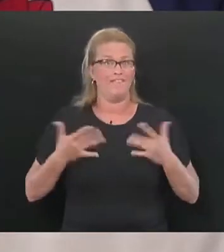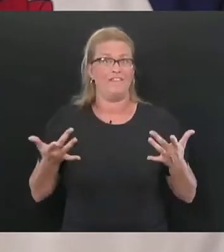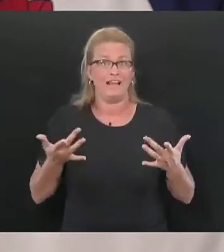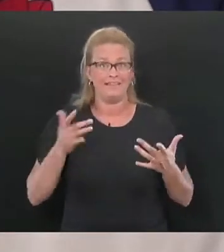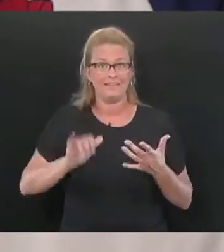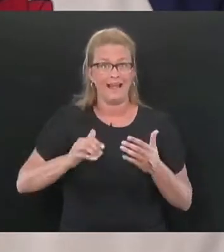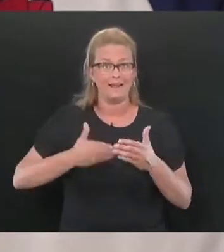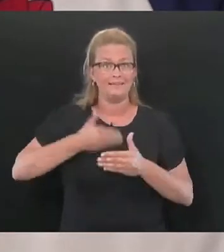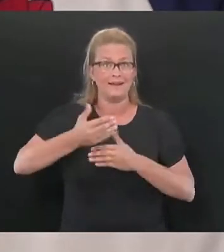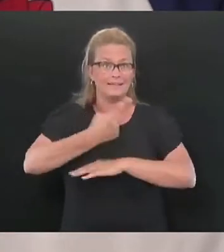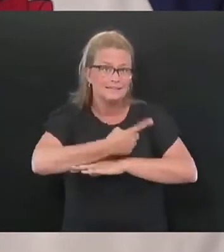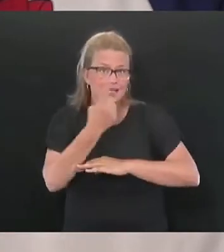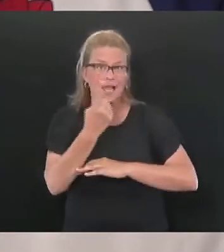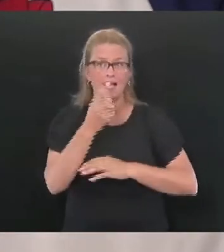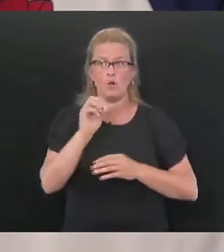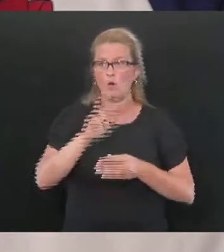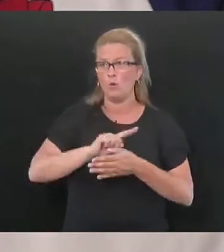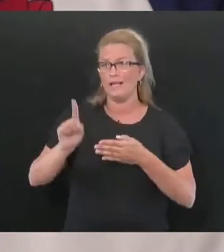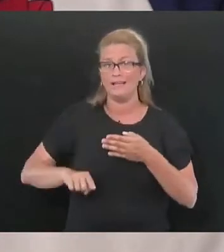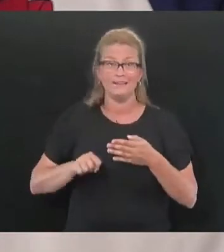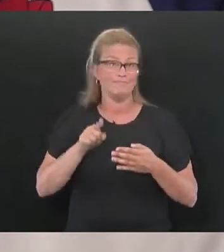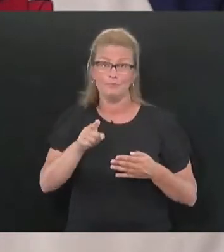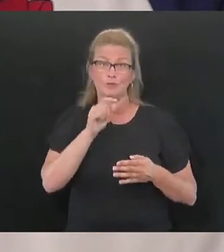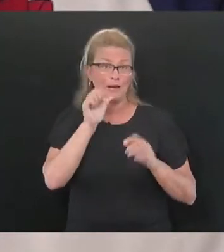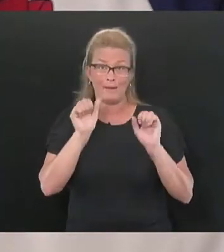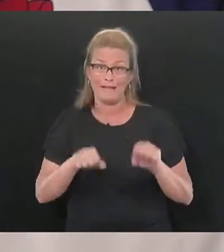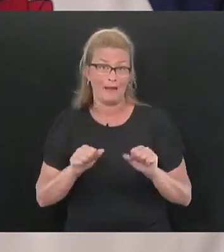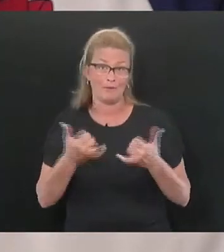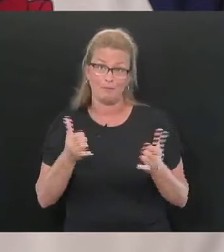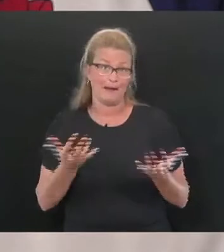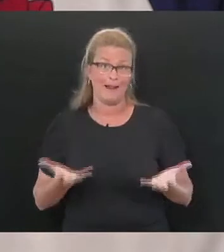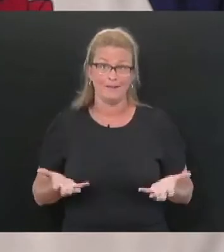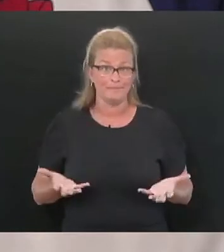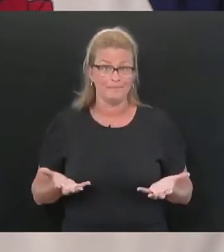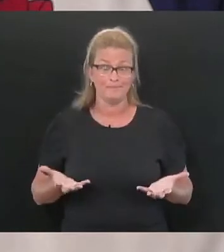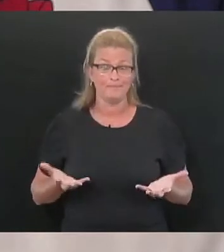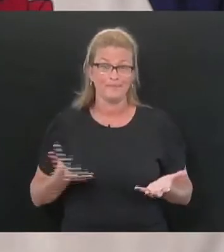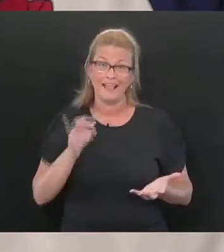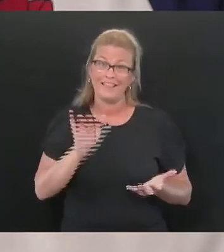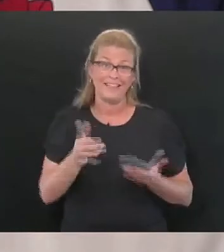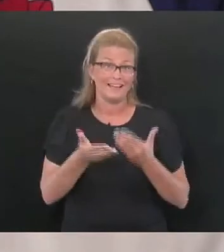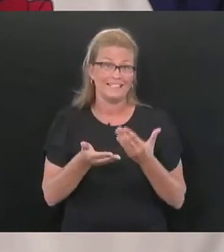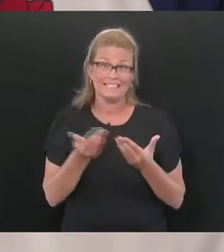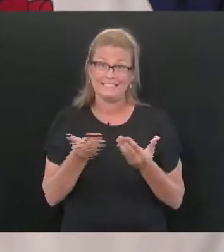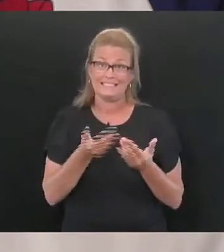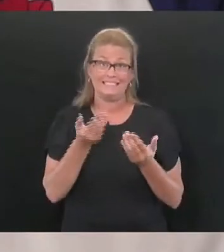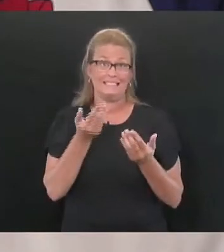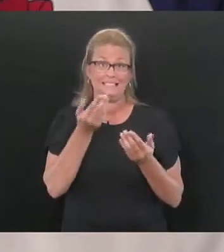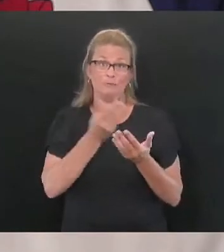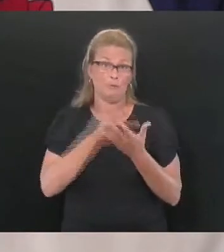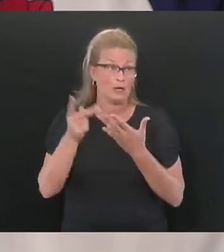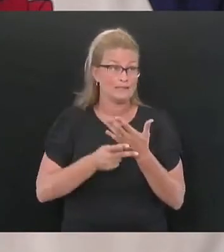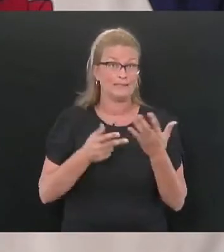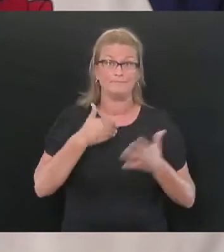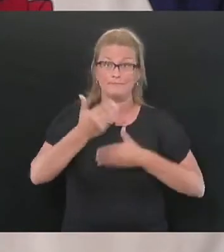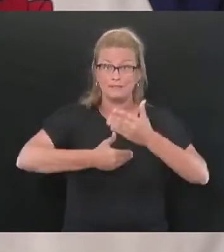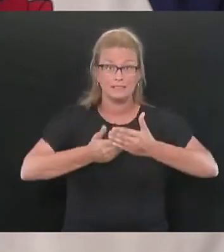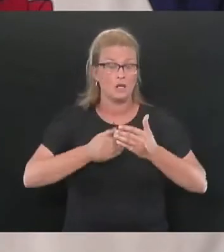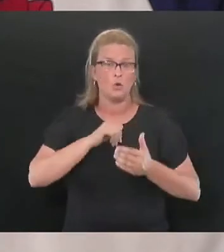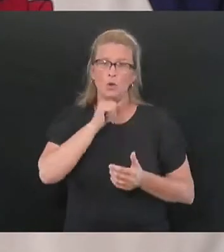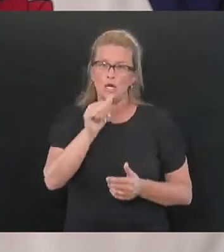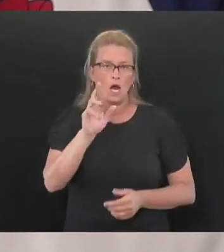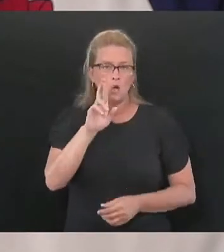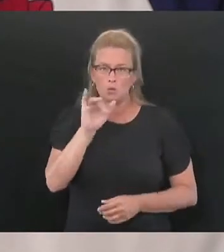or that weekend or whatever like that, you're not going to be able to play. It's just that simple. We are not going to take a risk